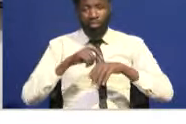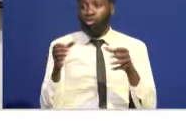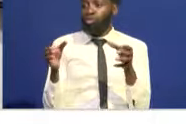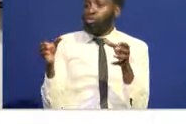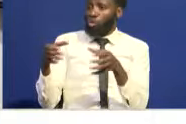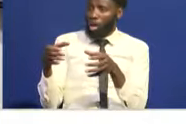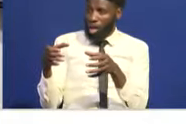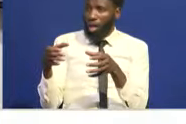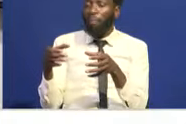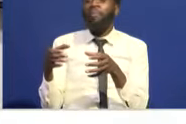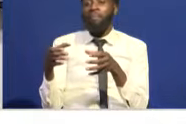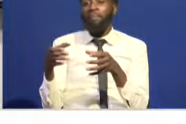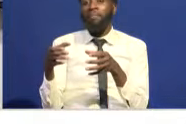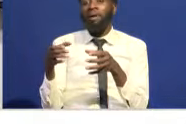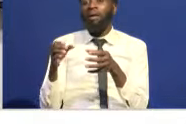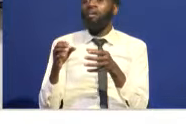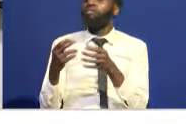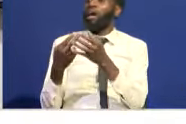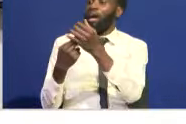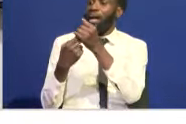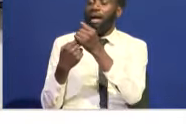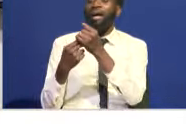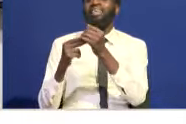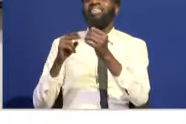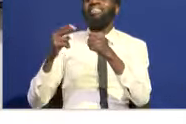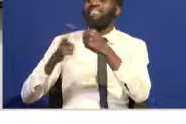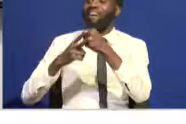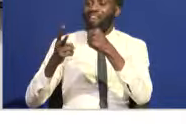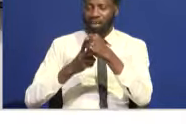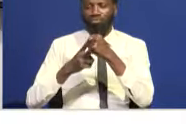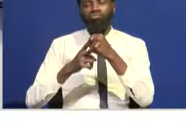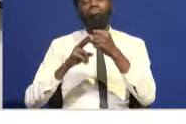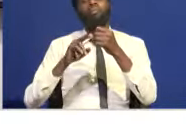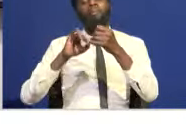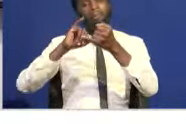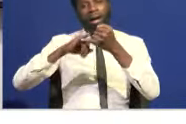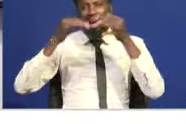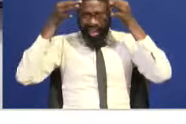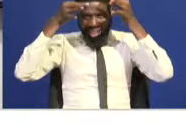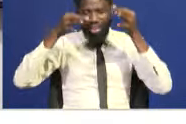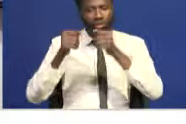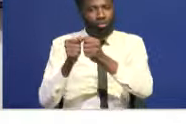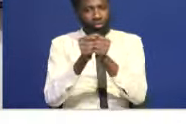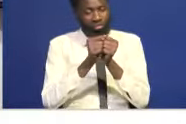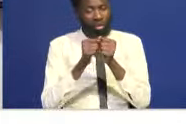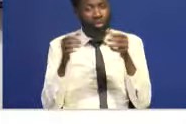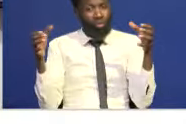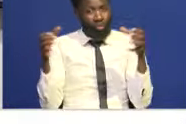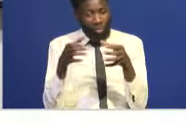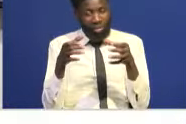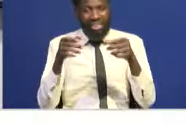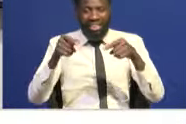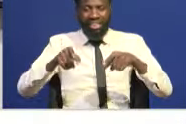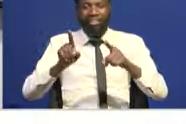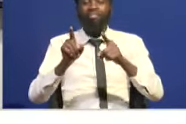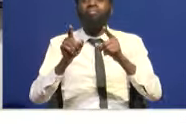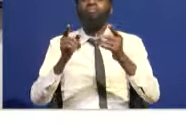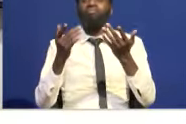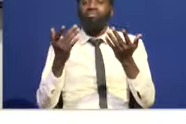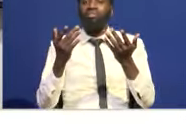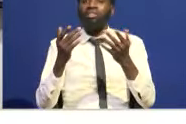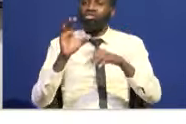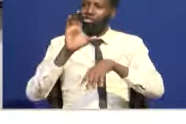wedding organized by the church. The couples were offered the golden opportunity to solemnize their union and receive full